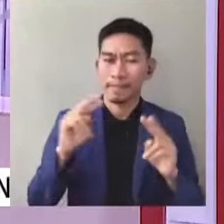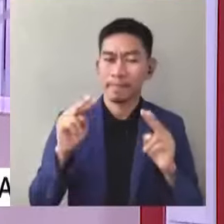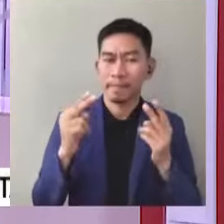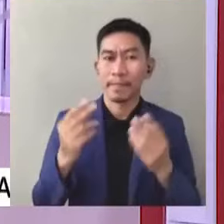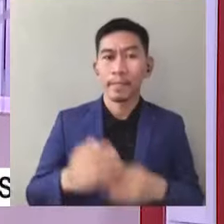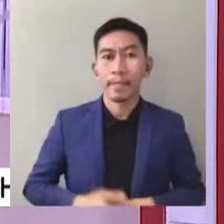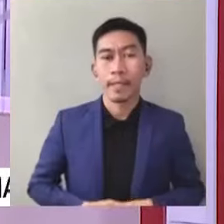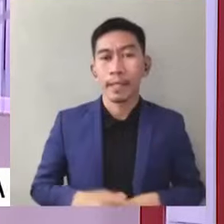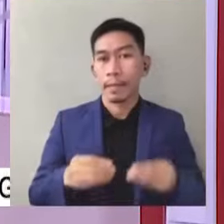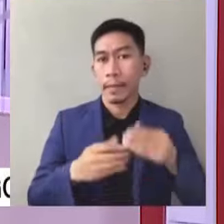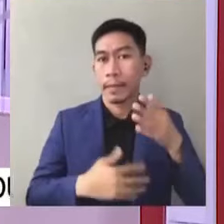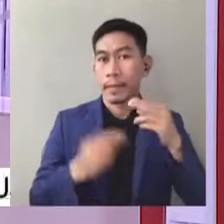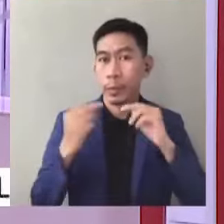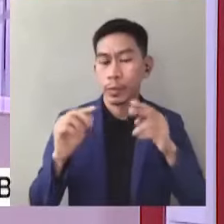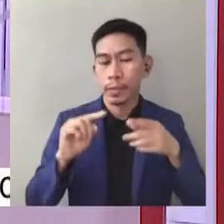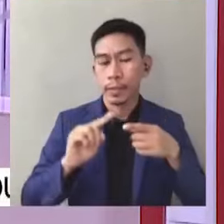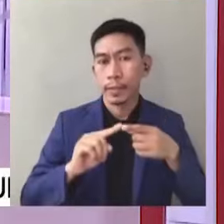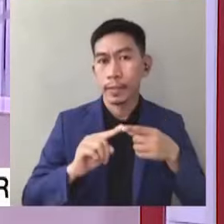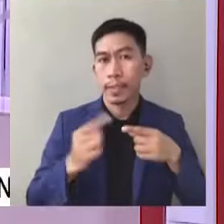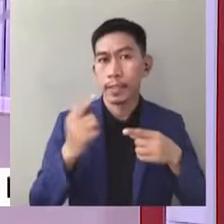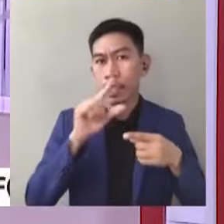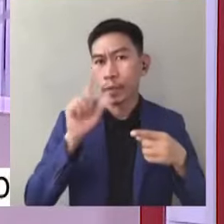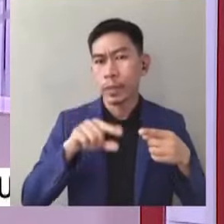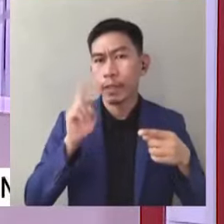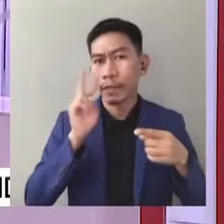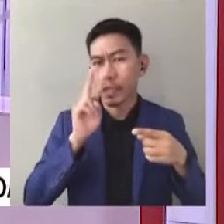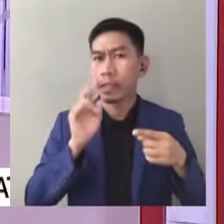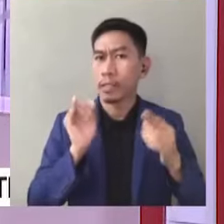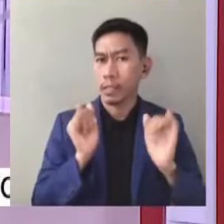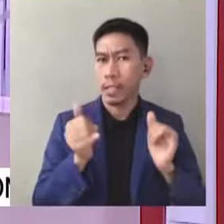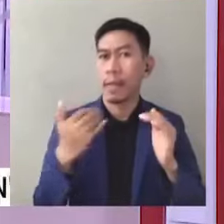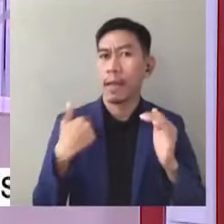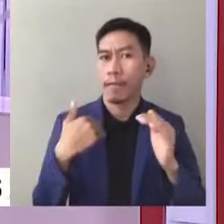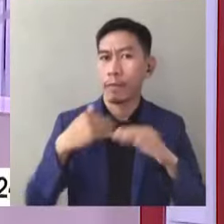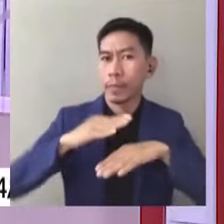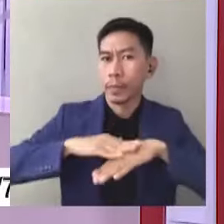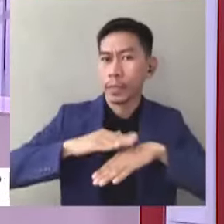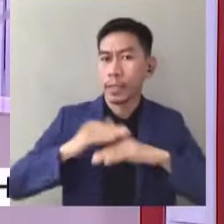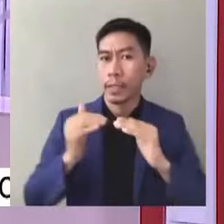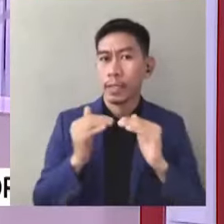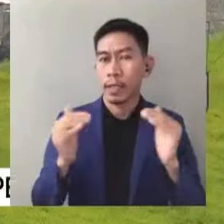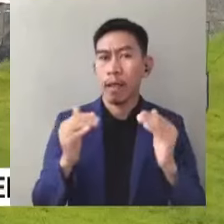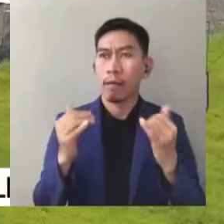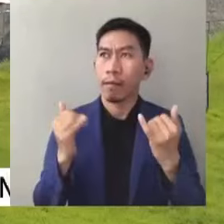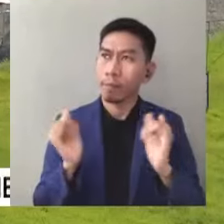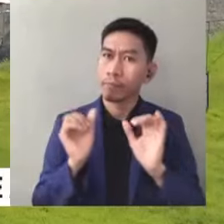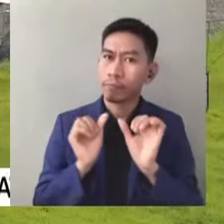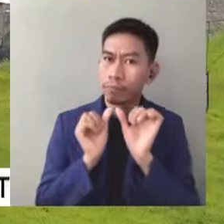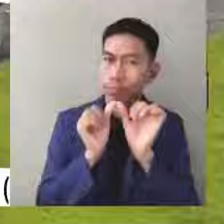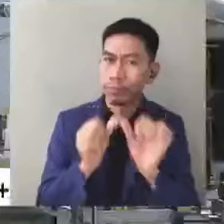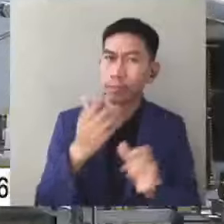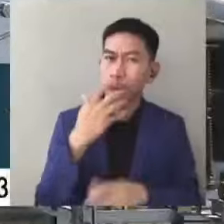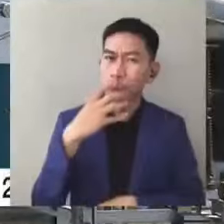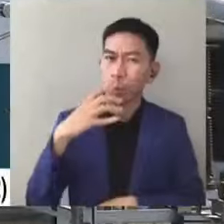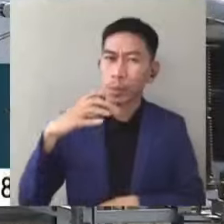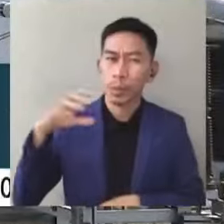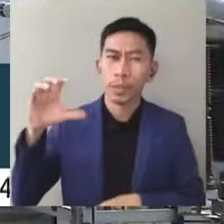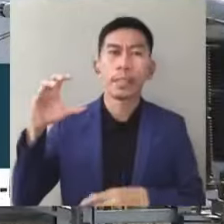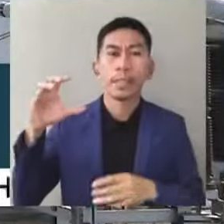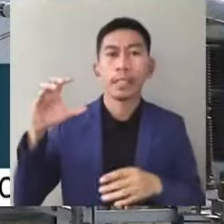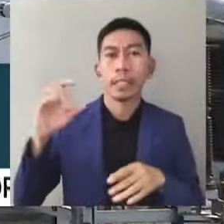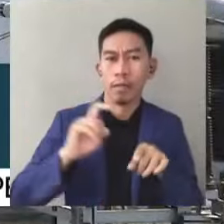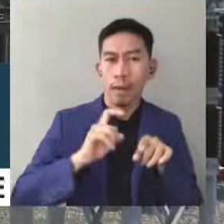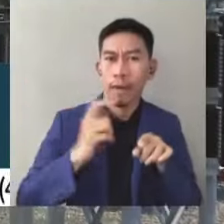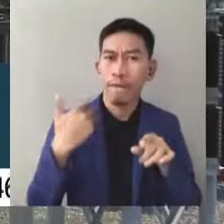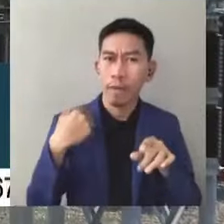Power grids of Luzon and Visayas still on alert this Thursday as the sizzling heat continues to cause electricity demand